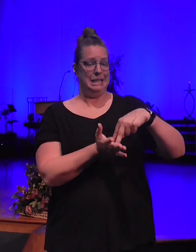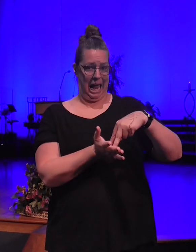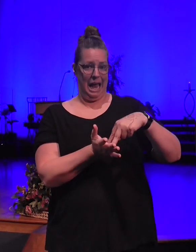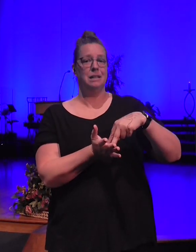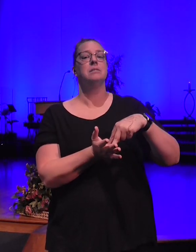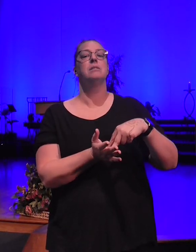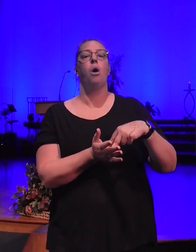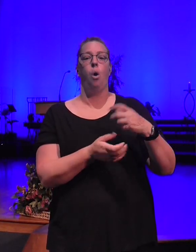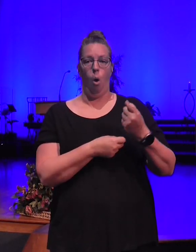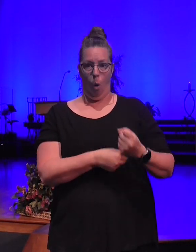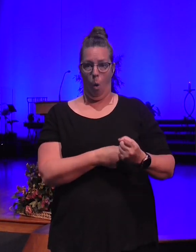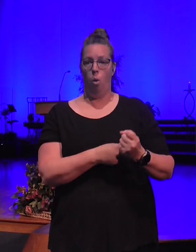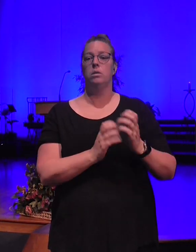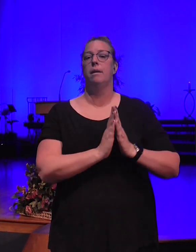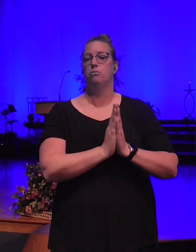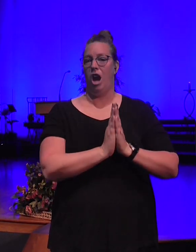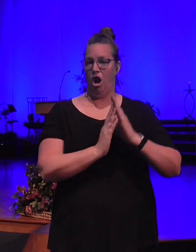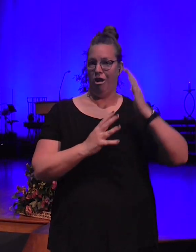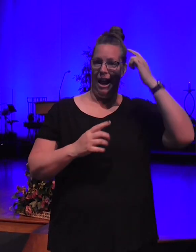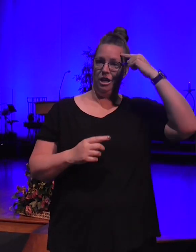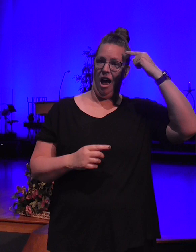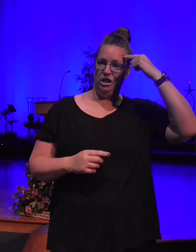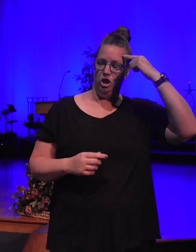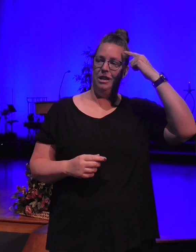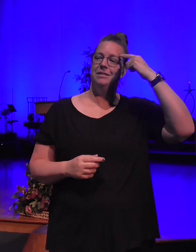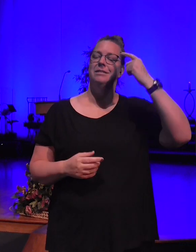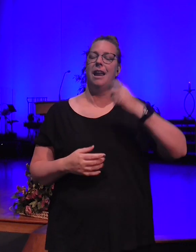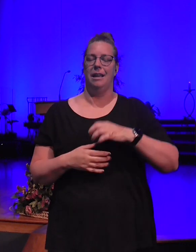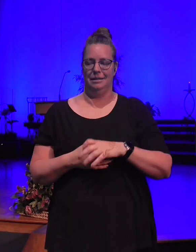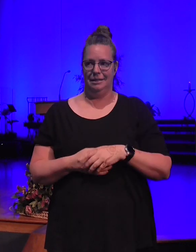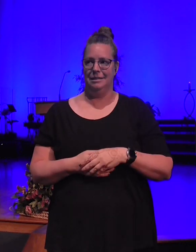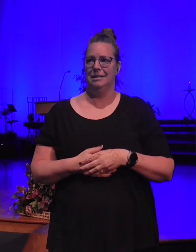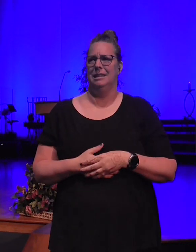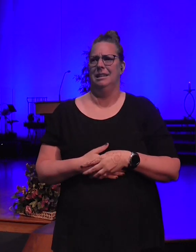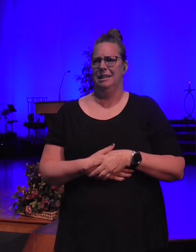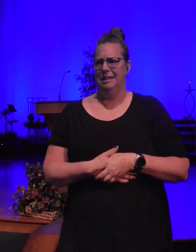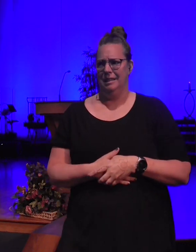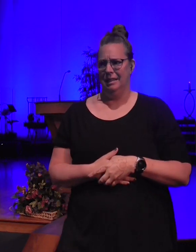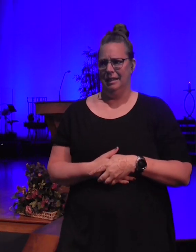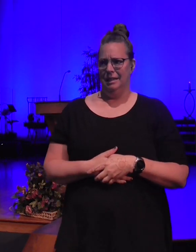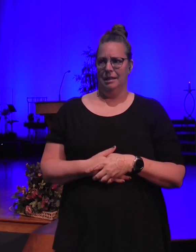in consciousness, hold our beautiful congregation in consciousness.